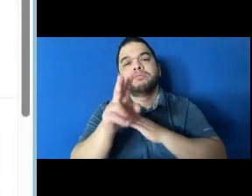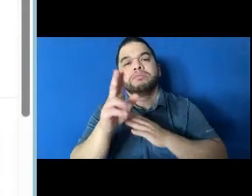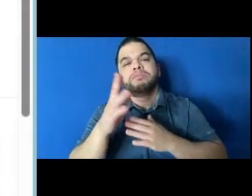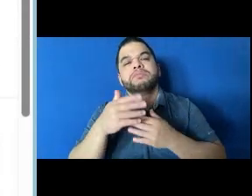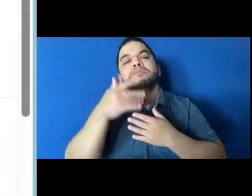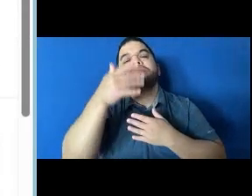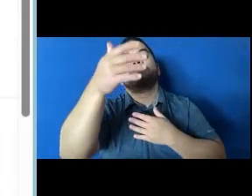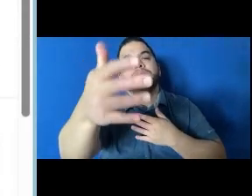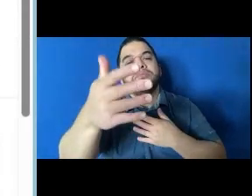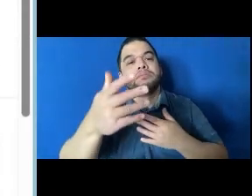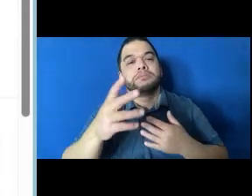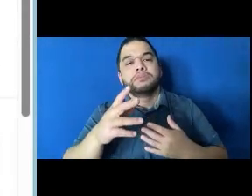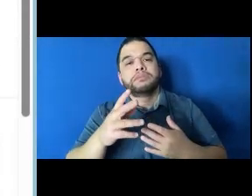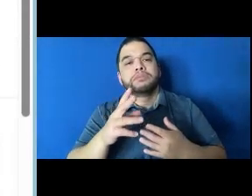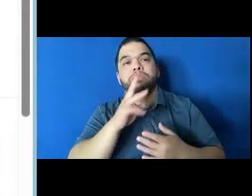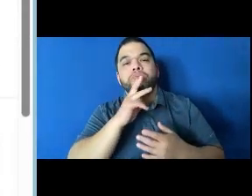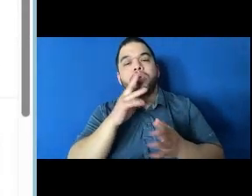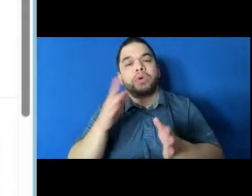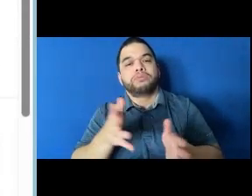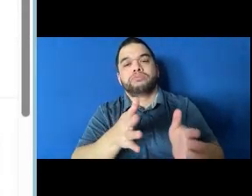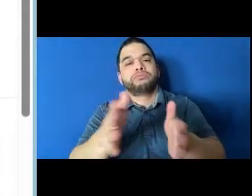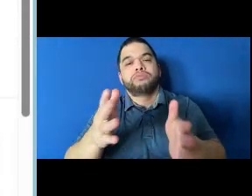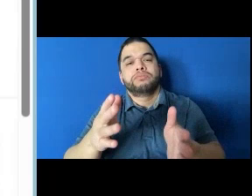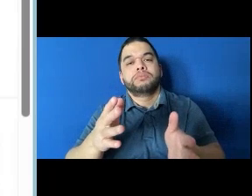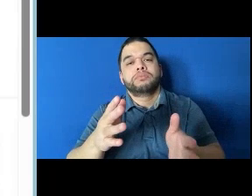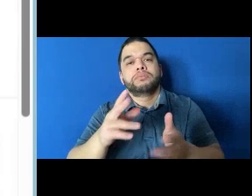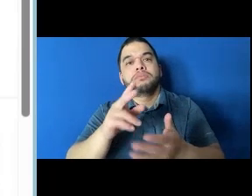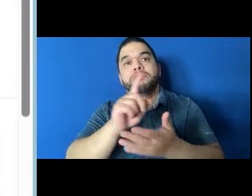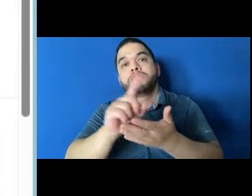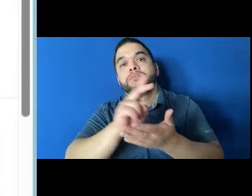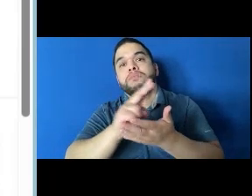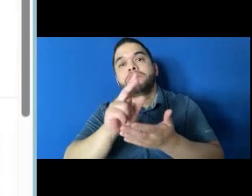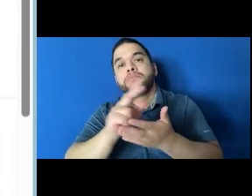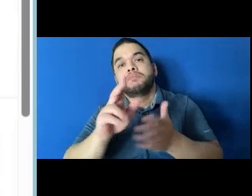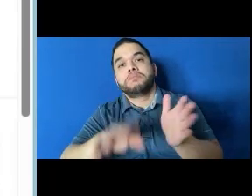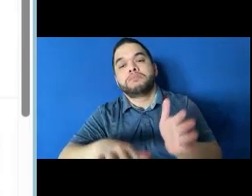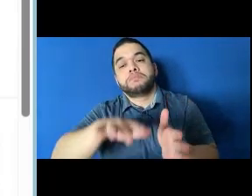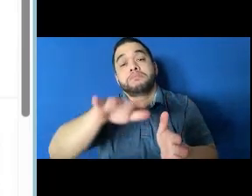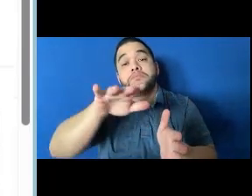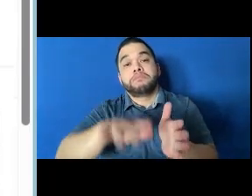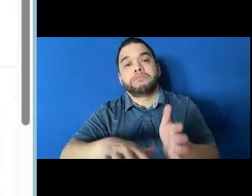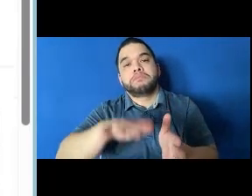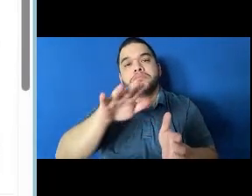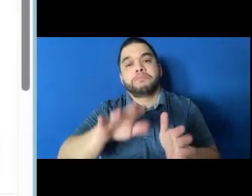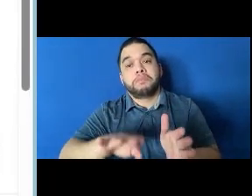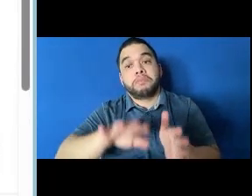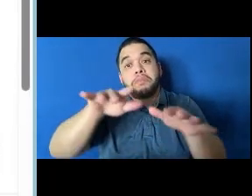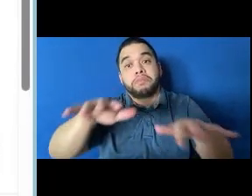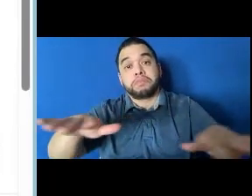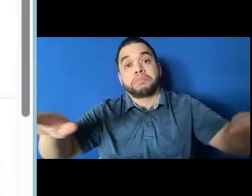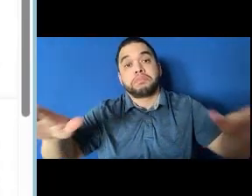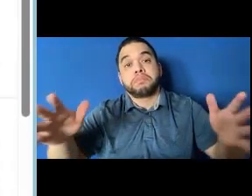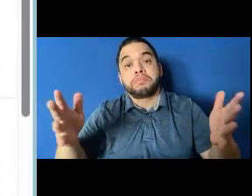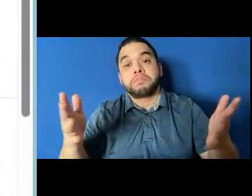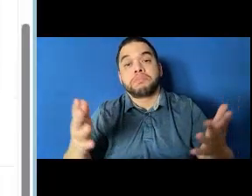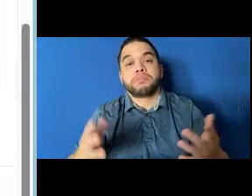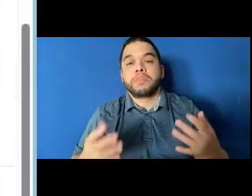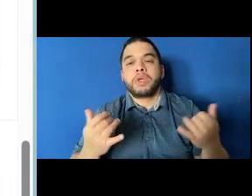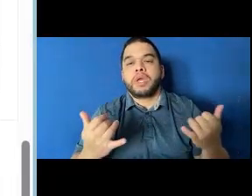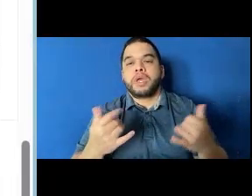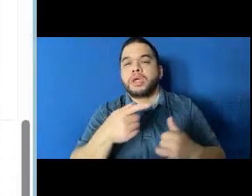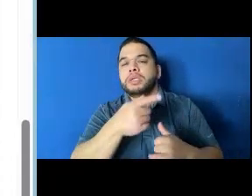uh, comportar el río, pero preview of realmente esta how guía or a no forecast of está how muy the river is calibrada going en to estos behave. momentos, así It's not very que well calibrated pues at present, le pedimos